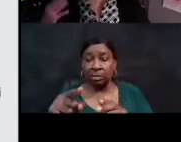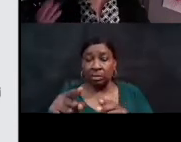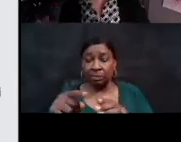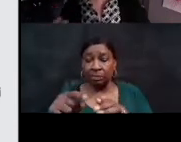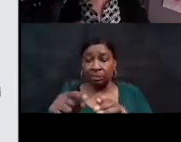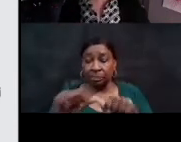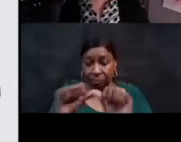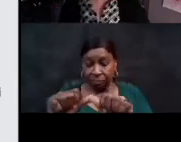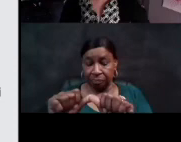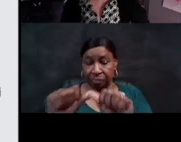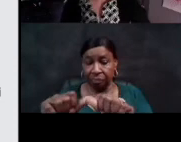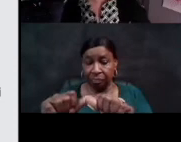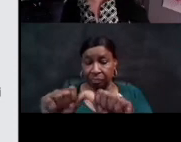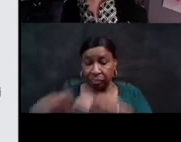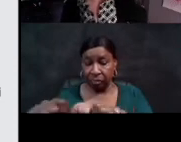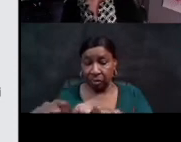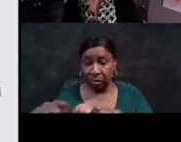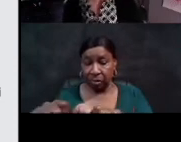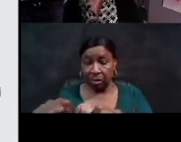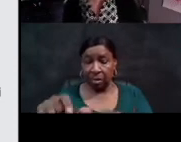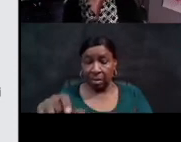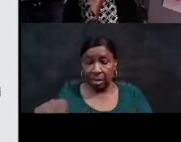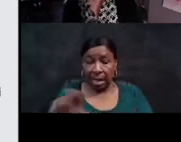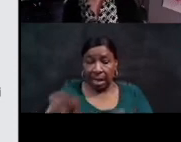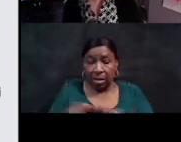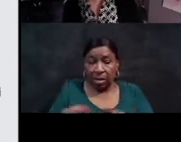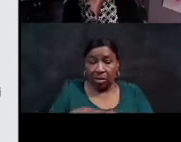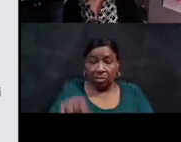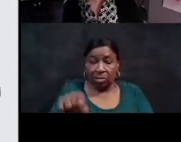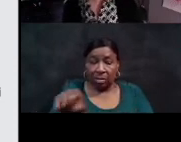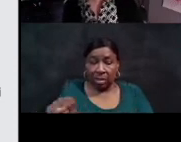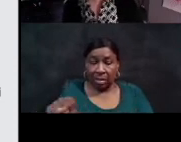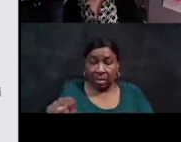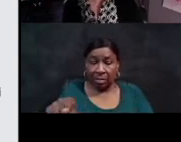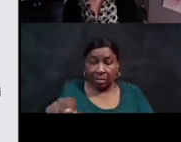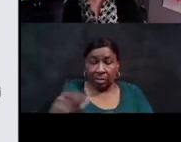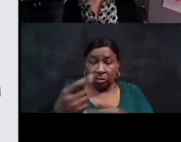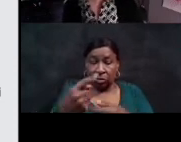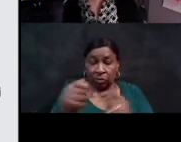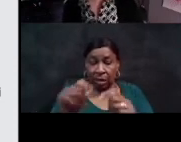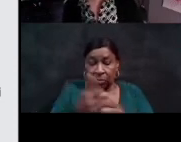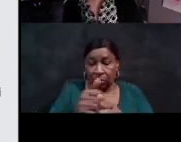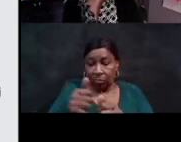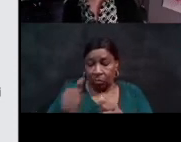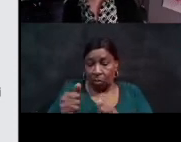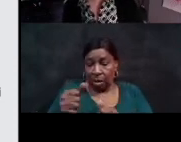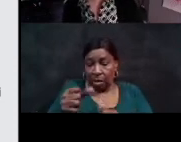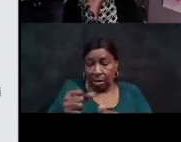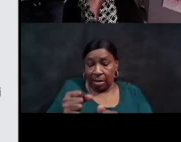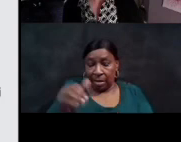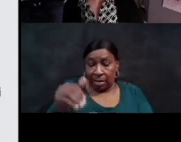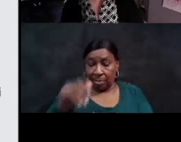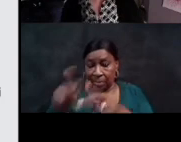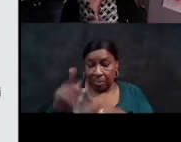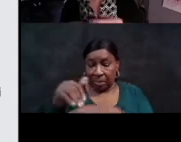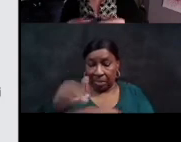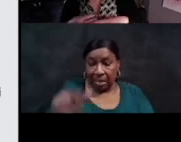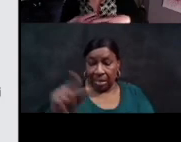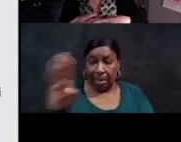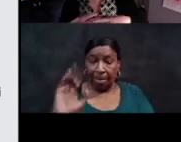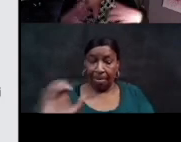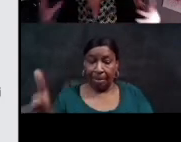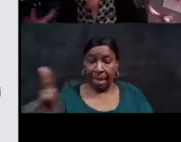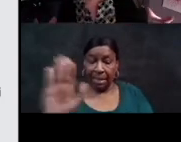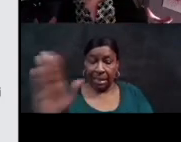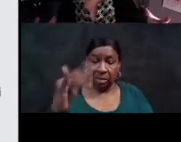destination, and the dotted lines are deportation routes. So this, I think, speaks volumes to the fact that in spite of